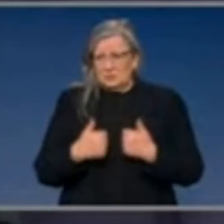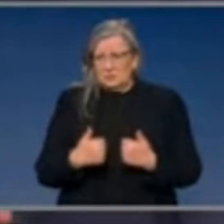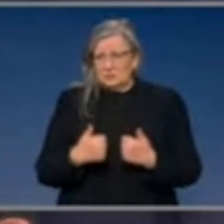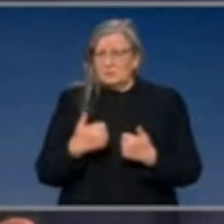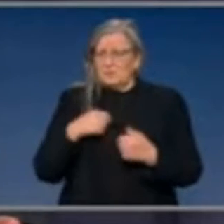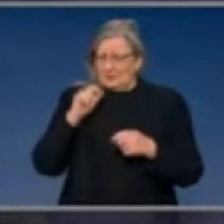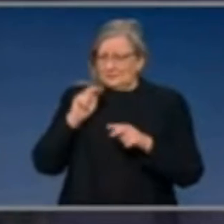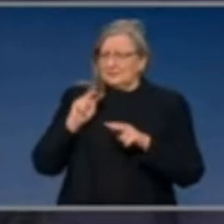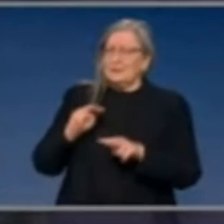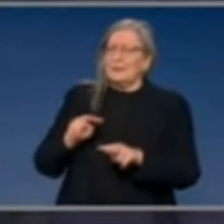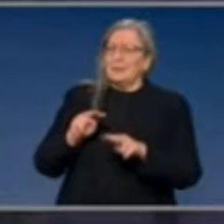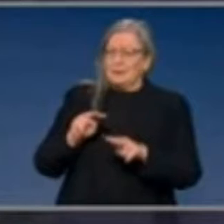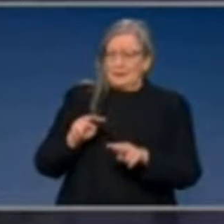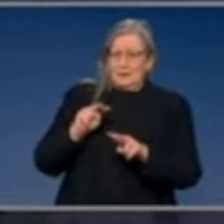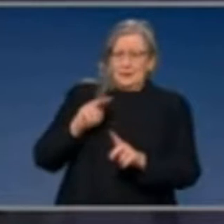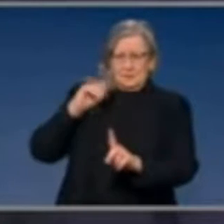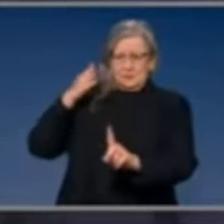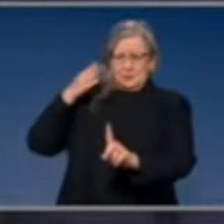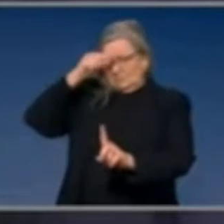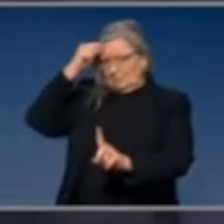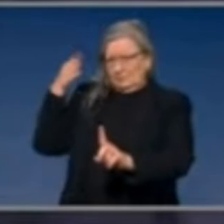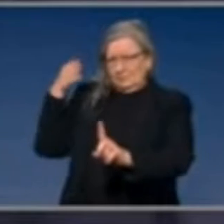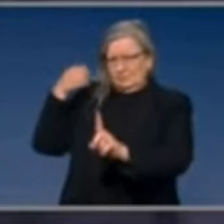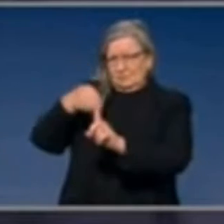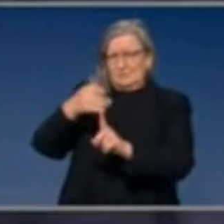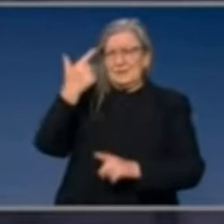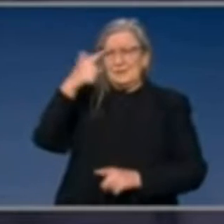achieve the 70% mark, we need to have